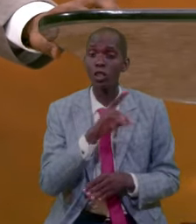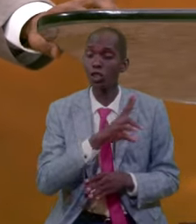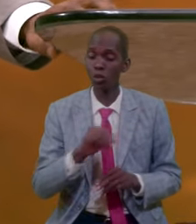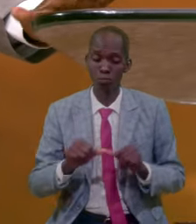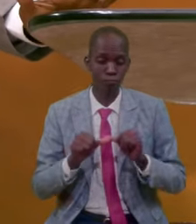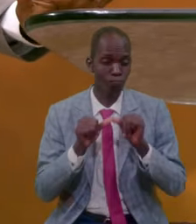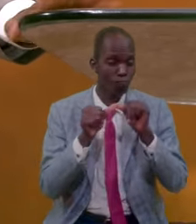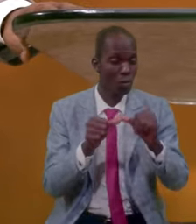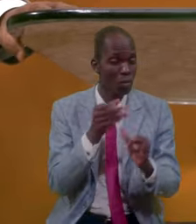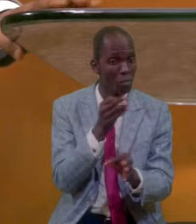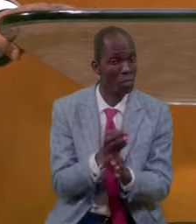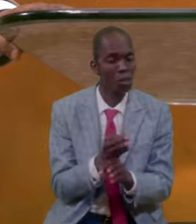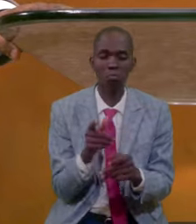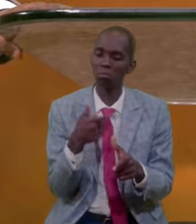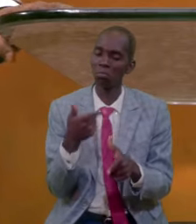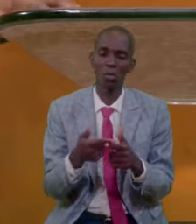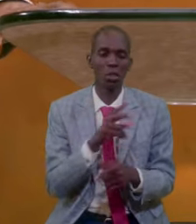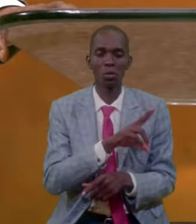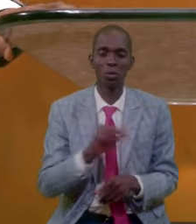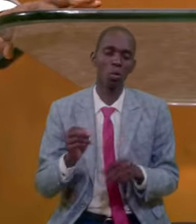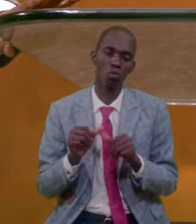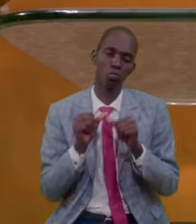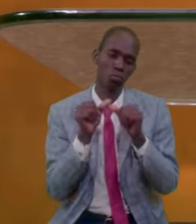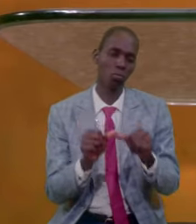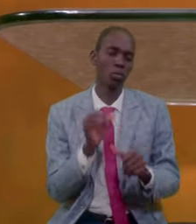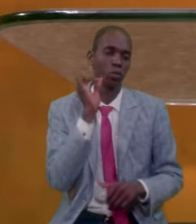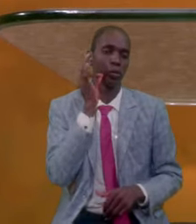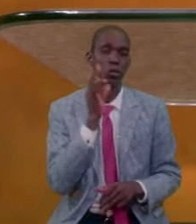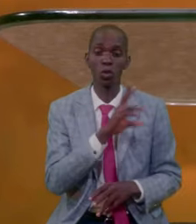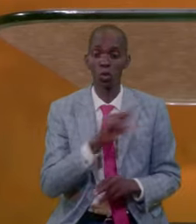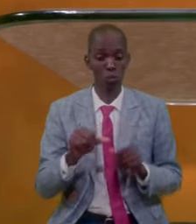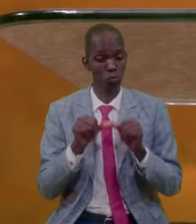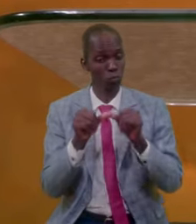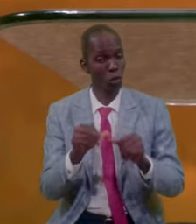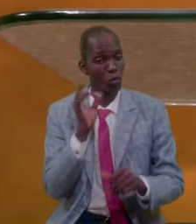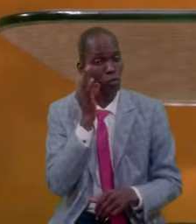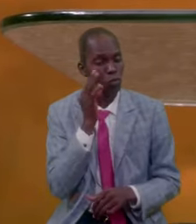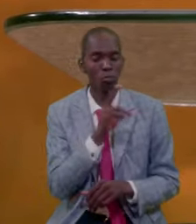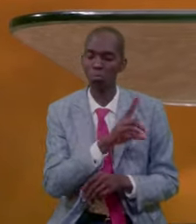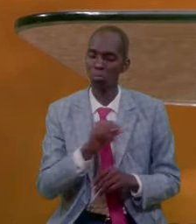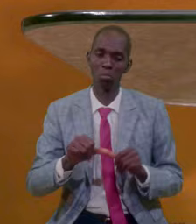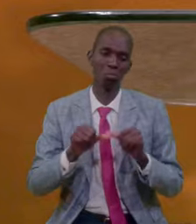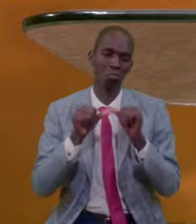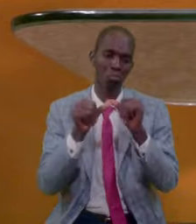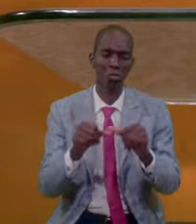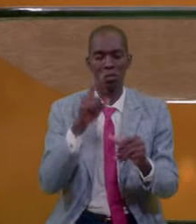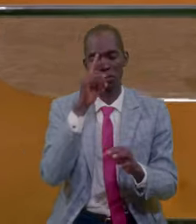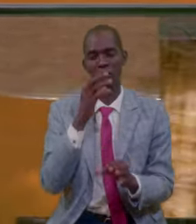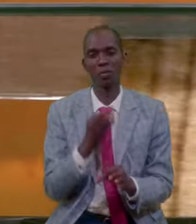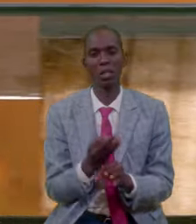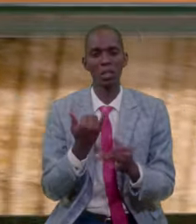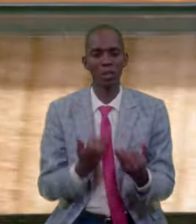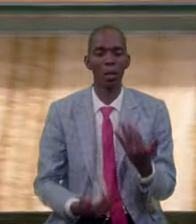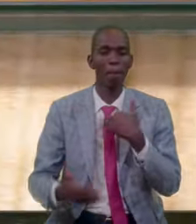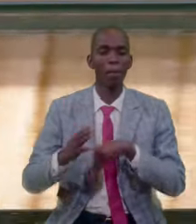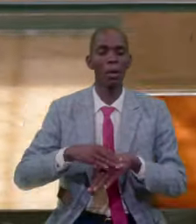If there is no steadfast faith, then there's no steady fruit. If there's no steady fruit, then there is no steadfast faith. We're